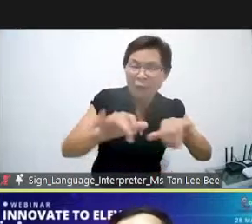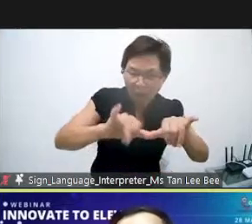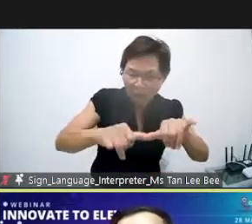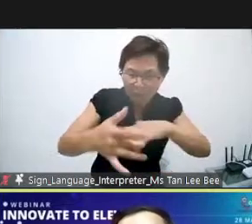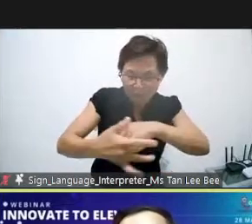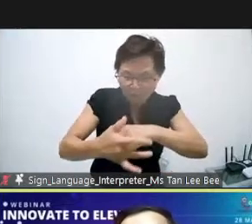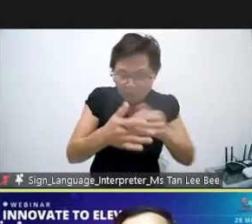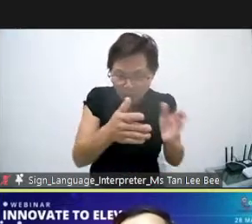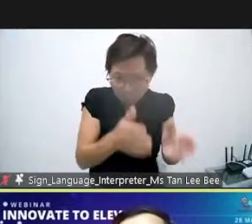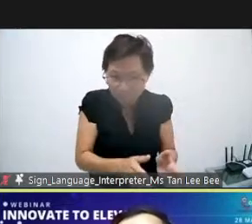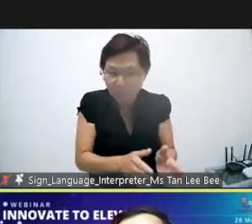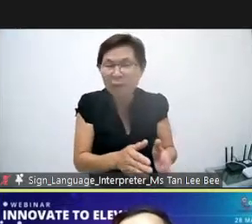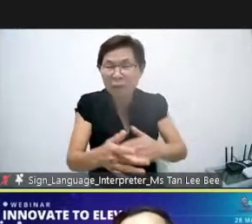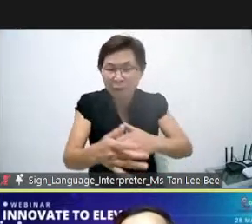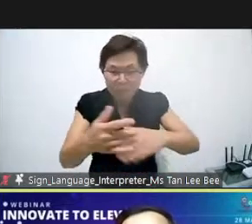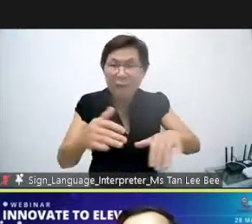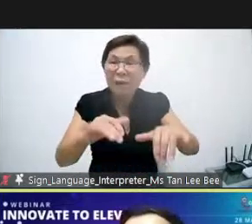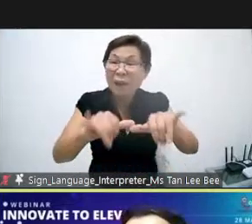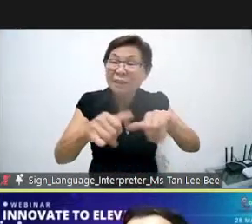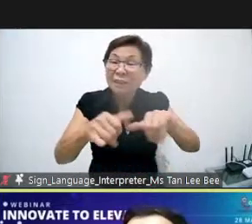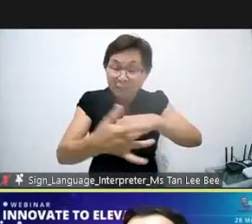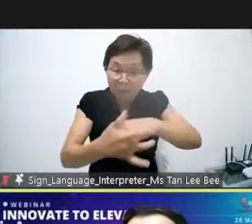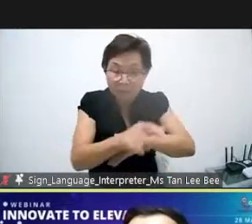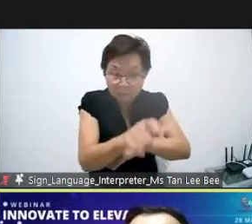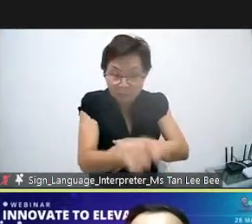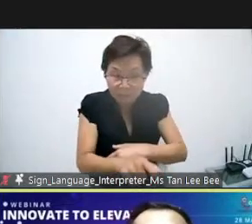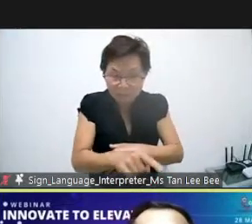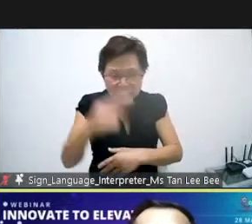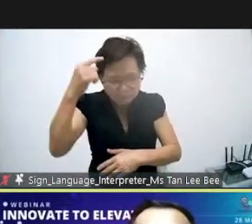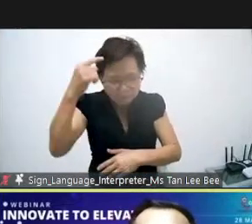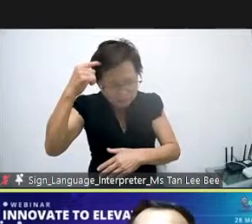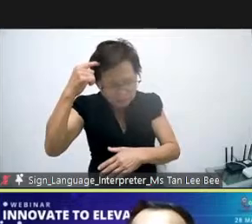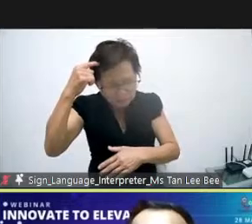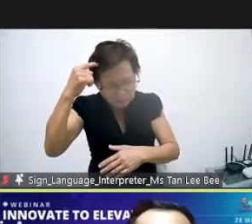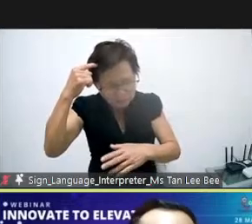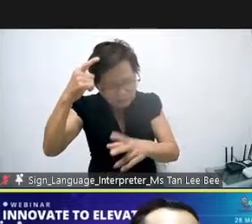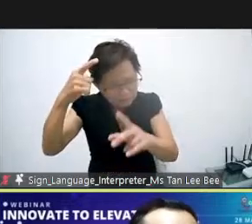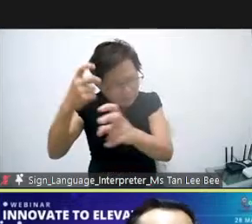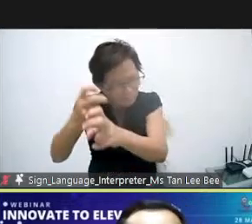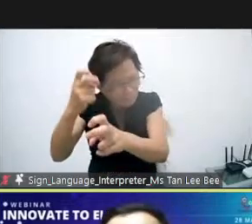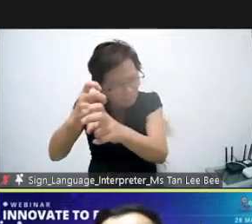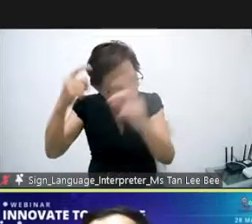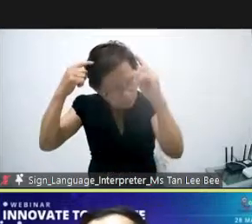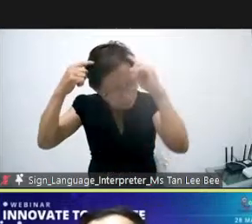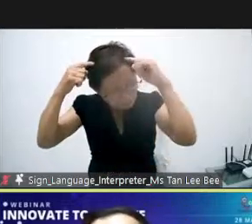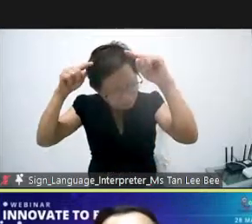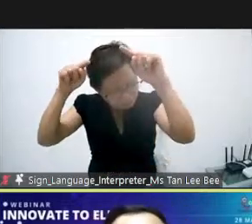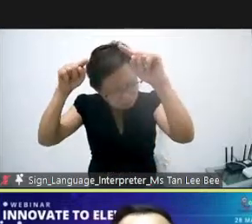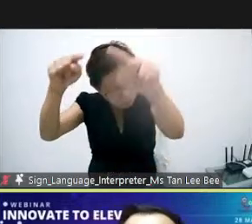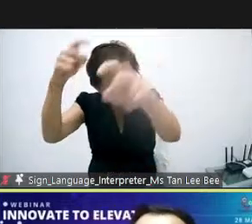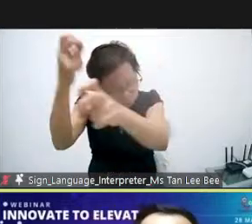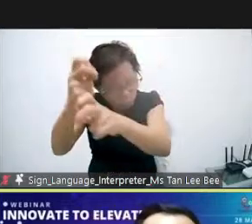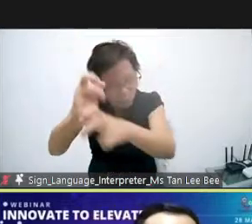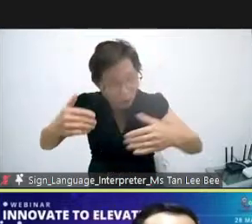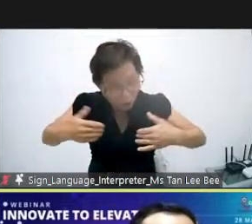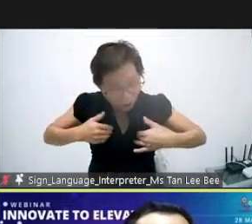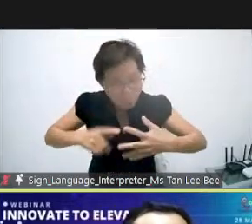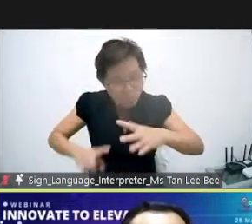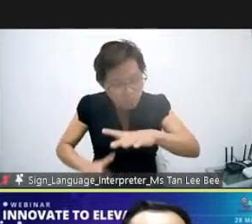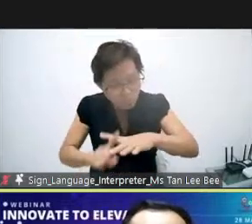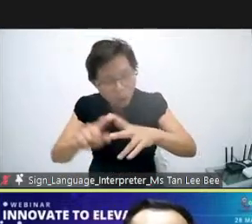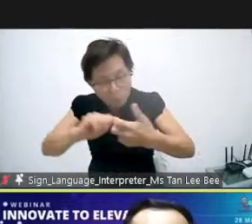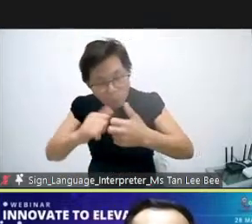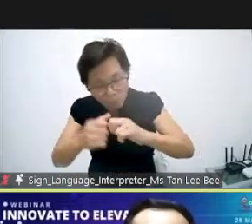they have tendency to think something in very difficult way. When they have some problems, they will start to